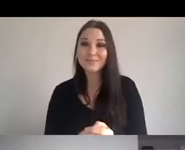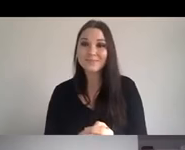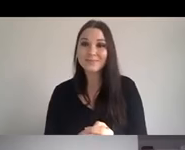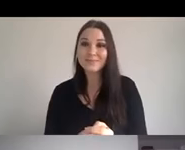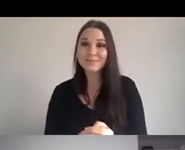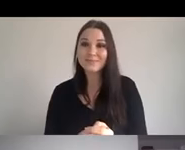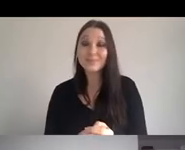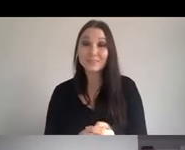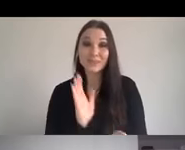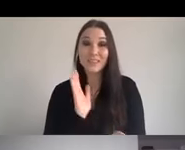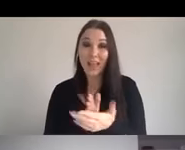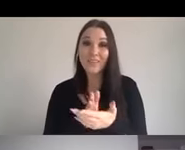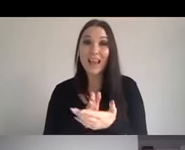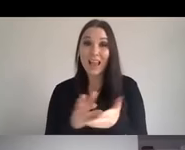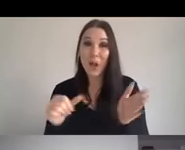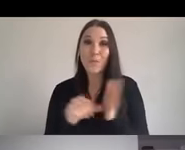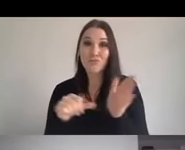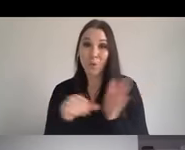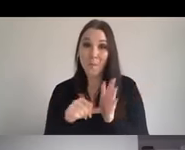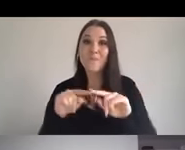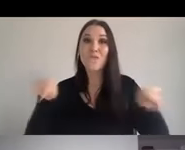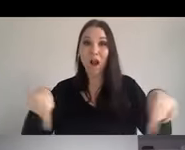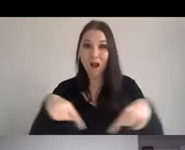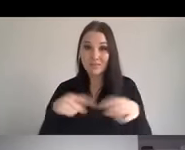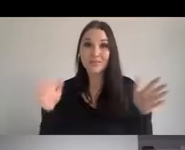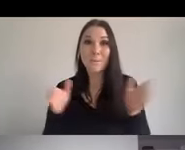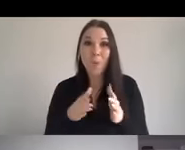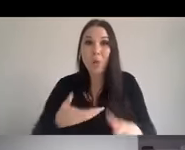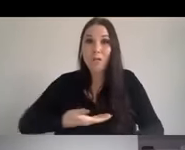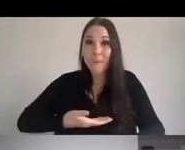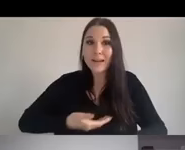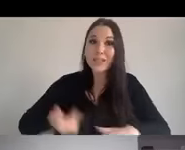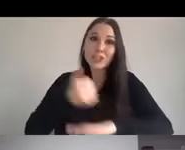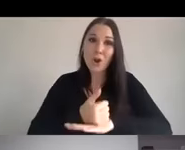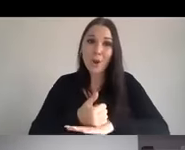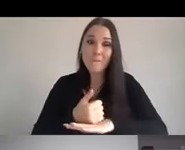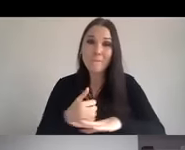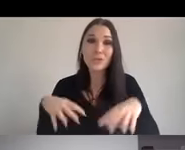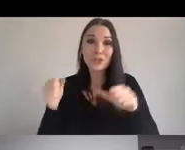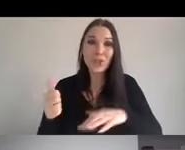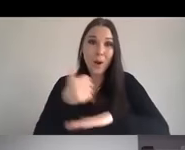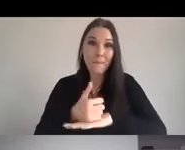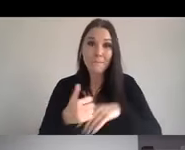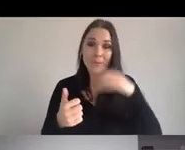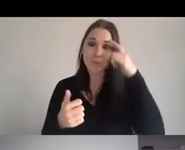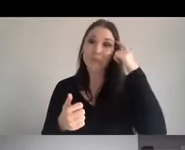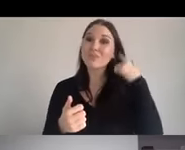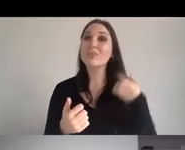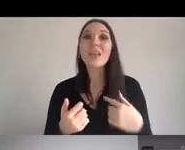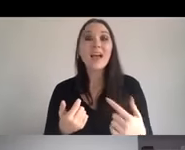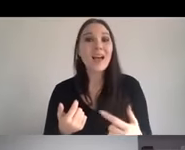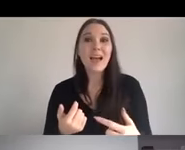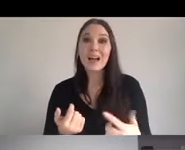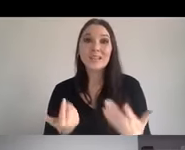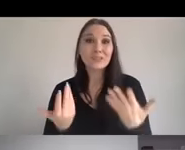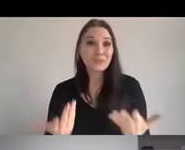That's definitely a problem for us as a small company, as a startup. So on the one hand, we don't have